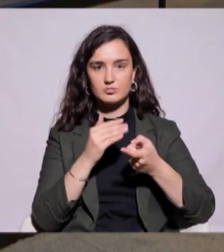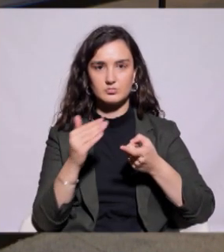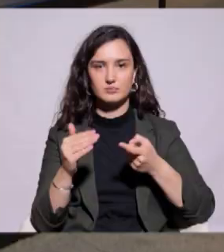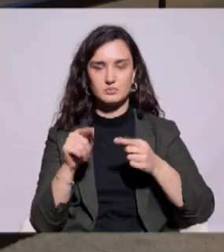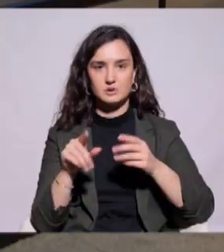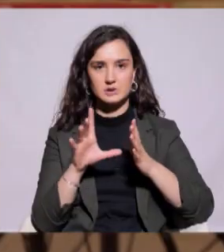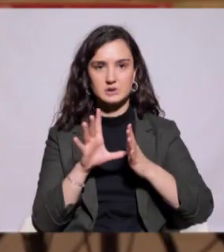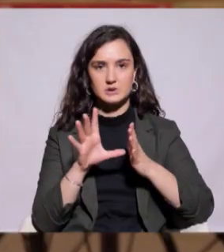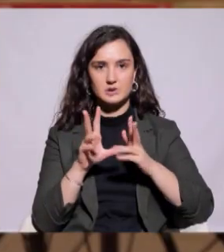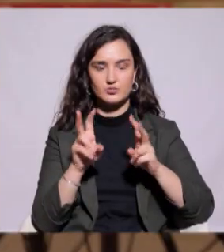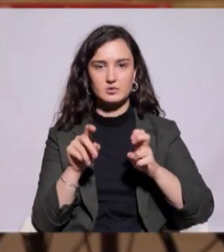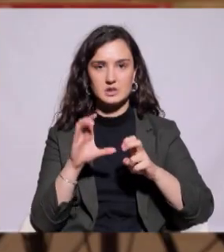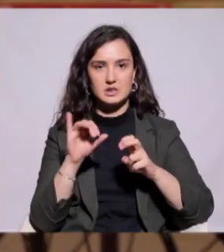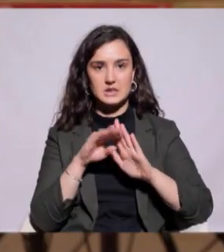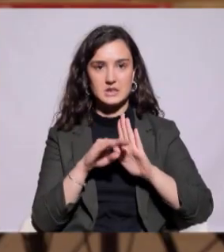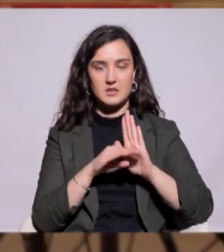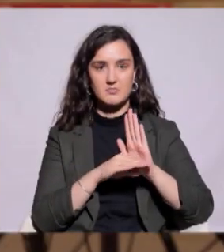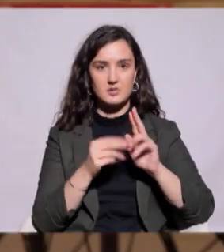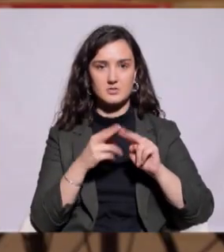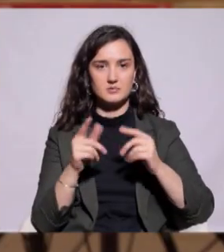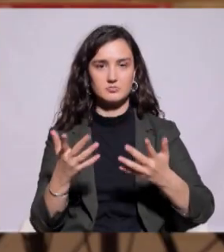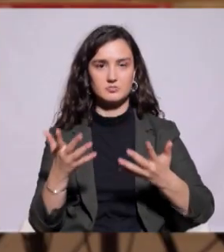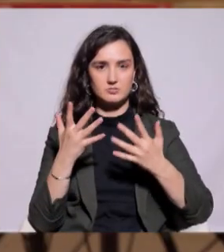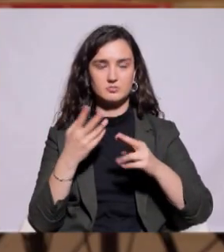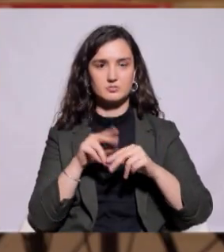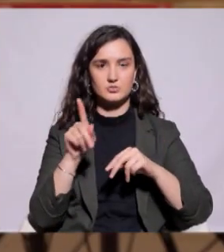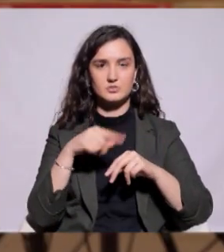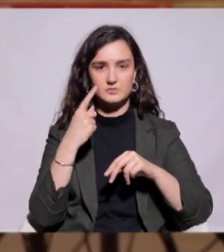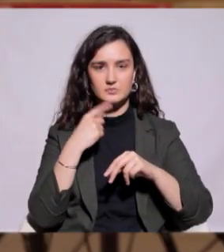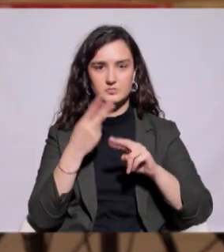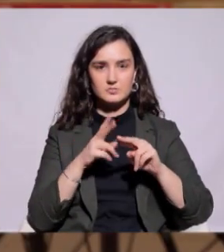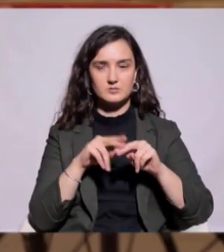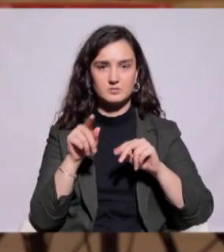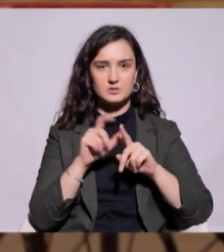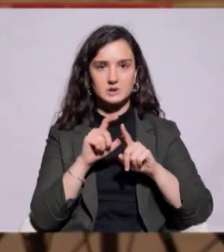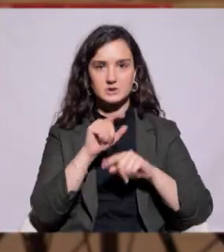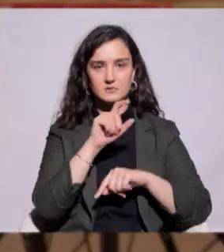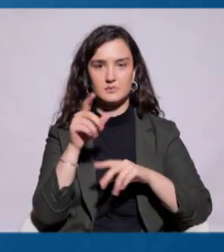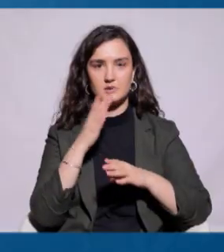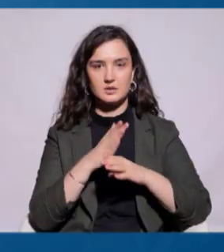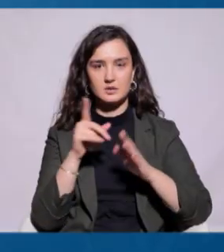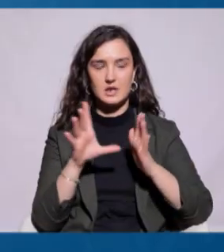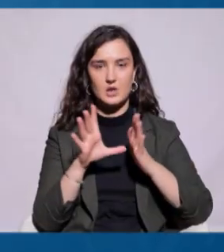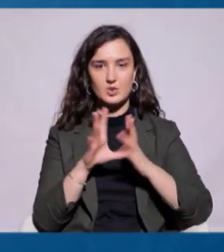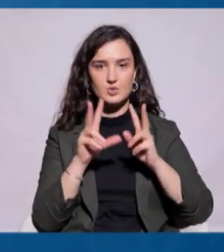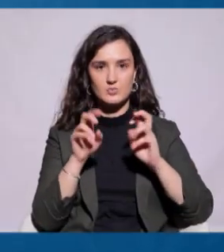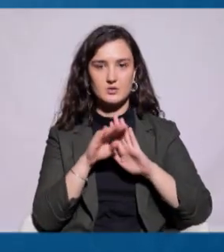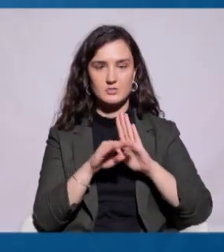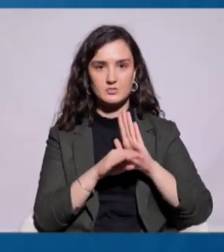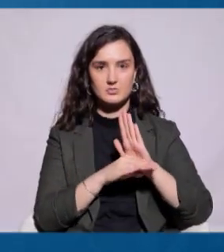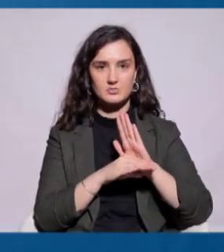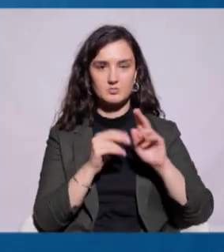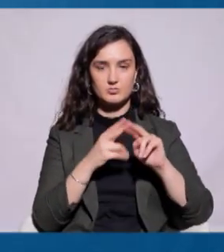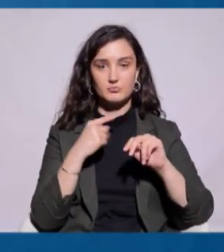electrical systems? Well, Miss Sophie, it's pretty obvious. Like you said, the key word is electrical.